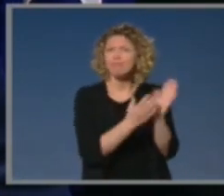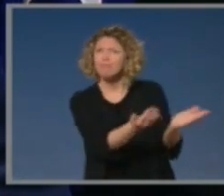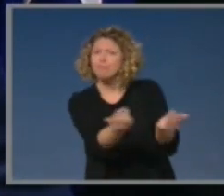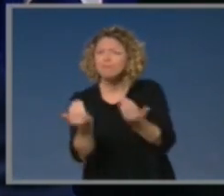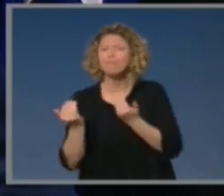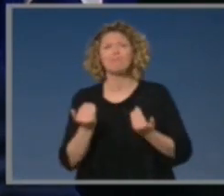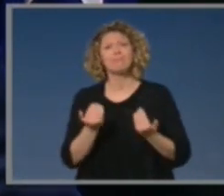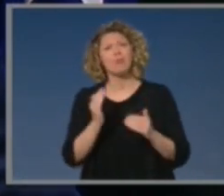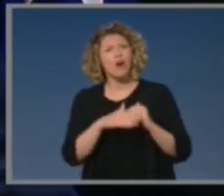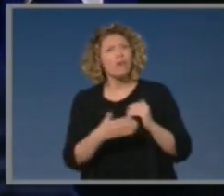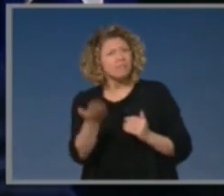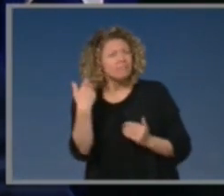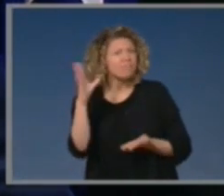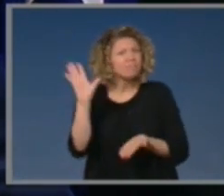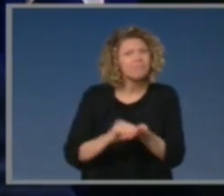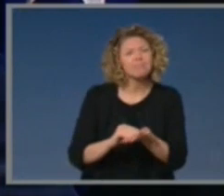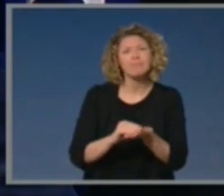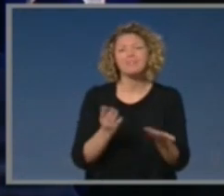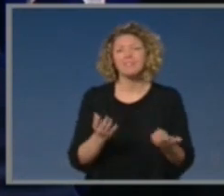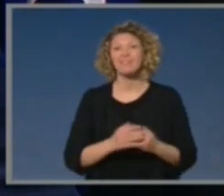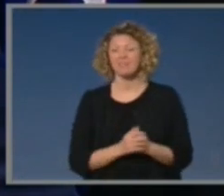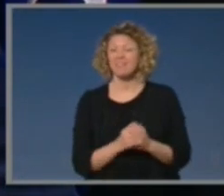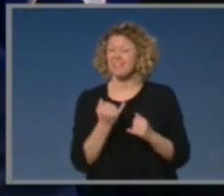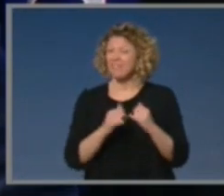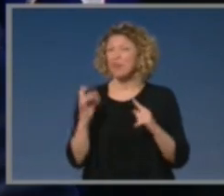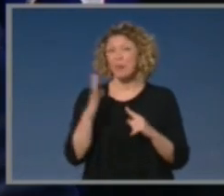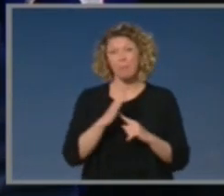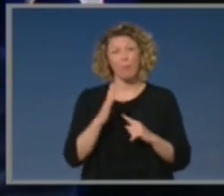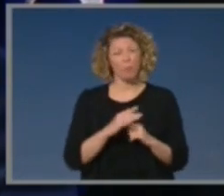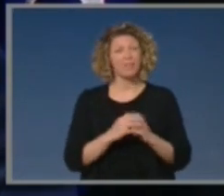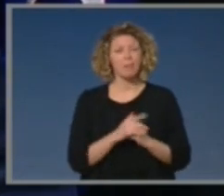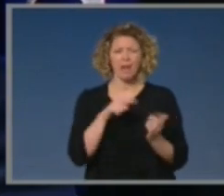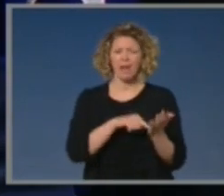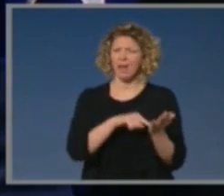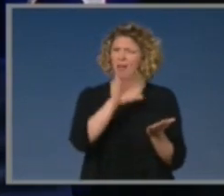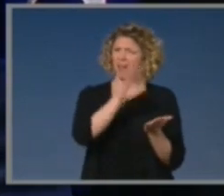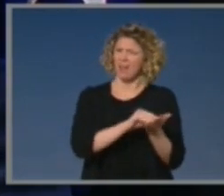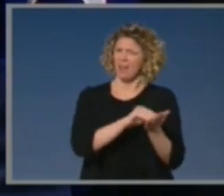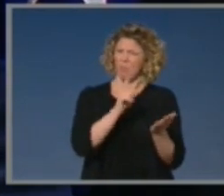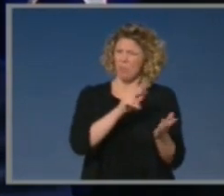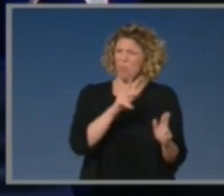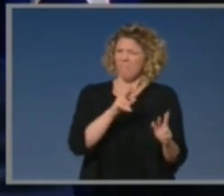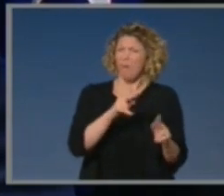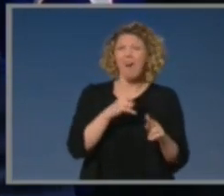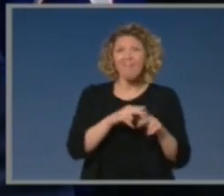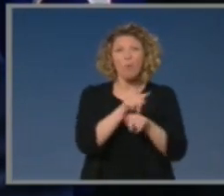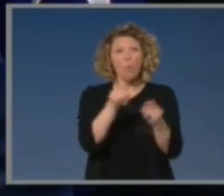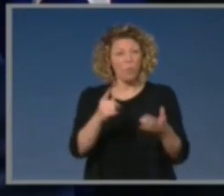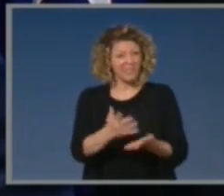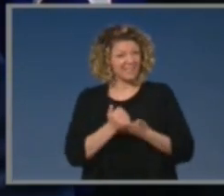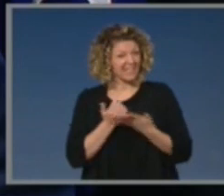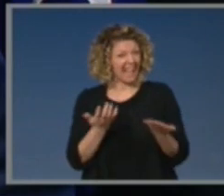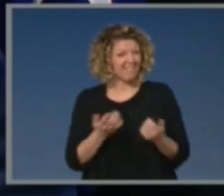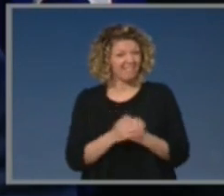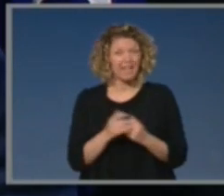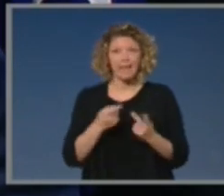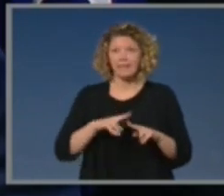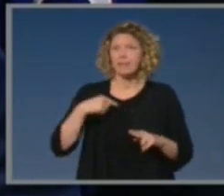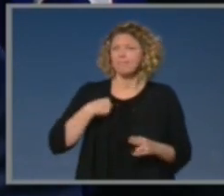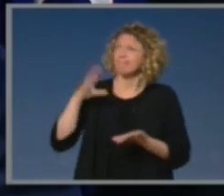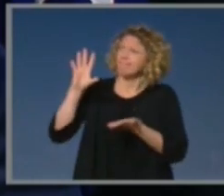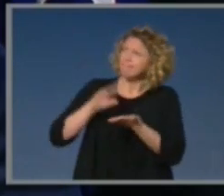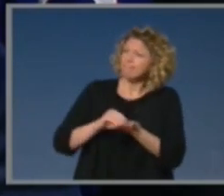app. Let's not forget that its most important job is to keep you safe. Every single Australian who downloads it, it keeps